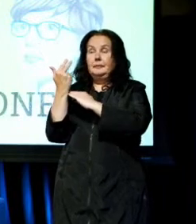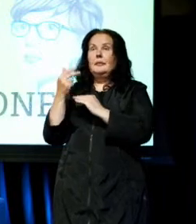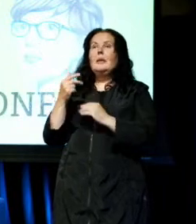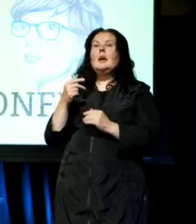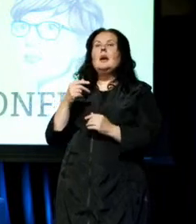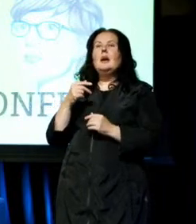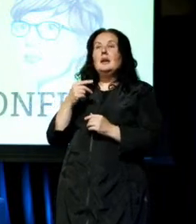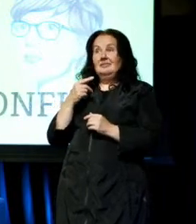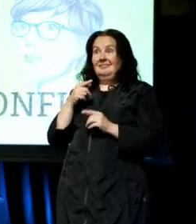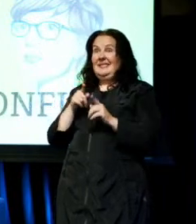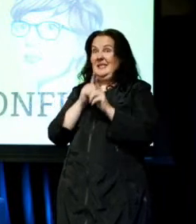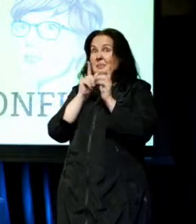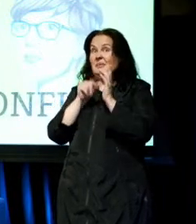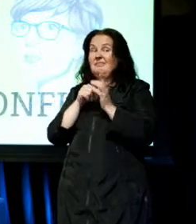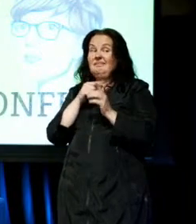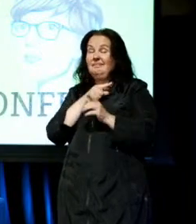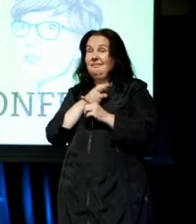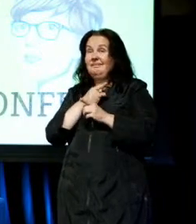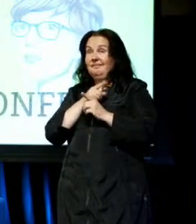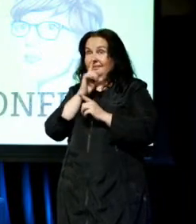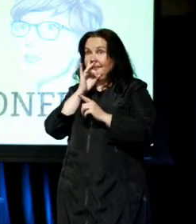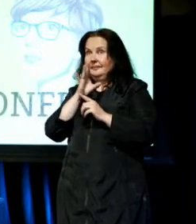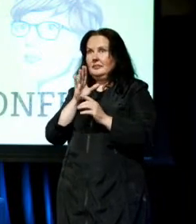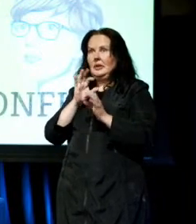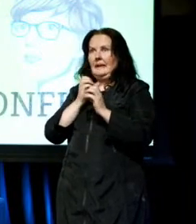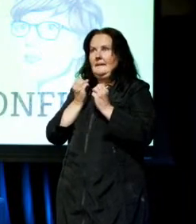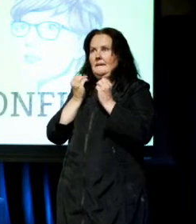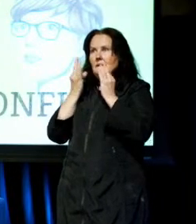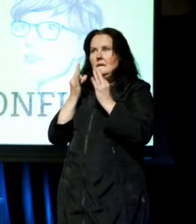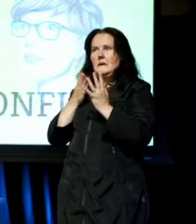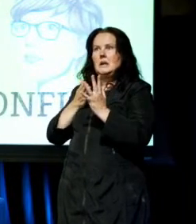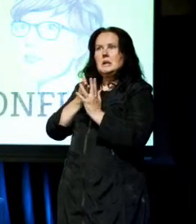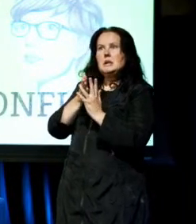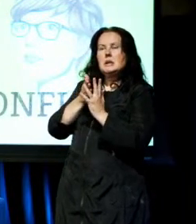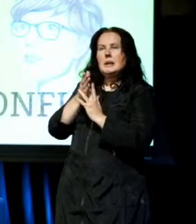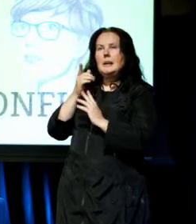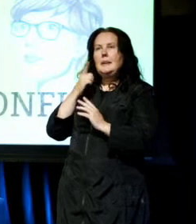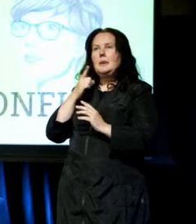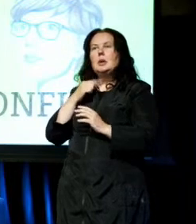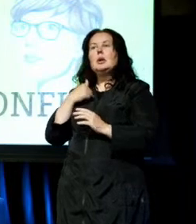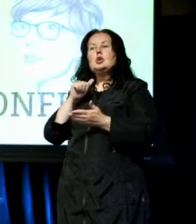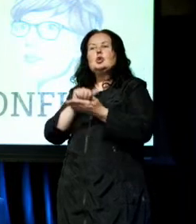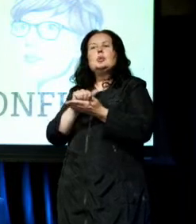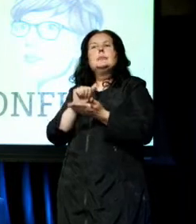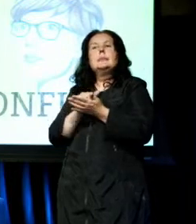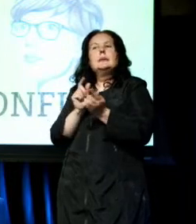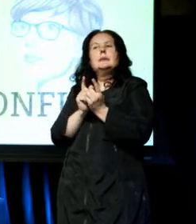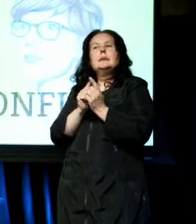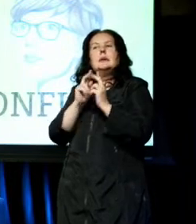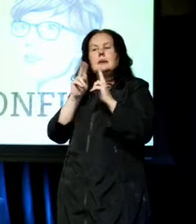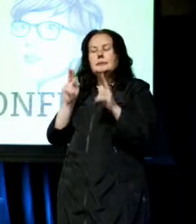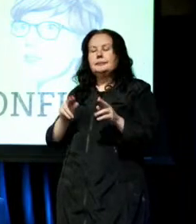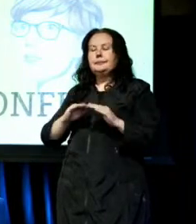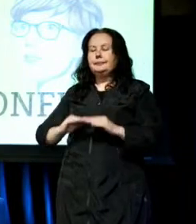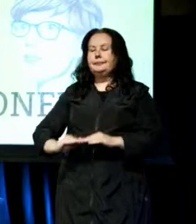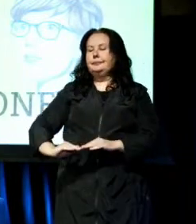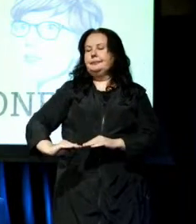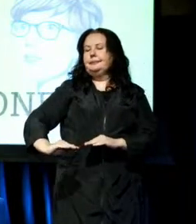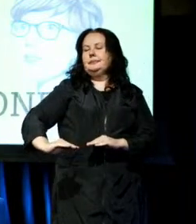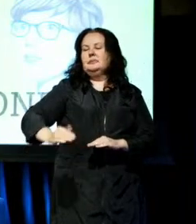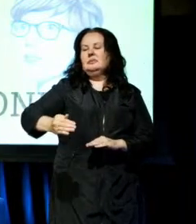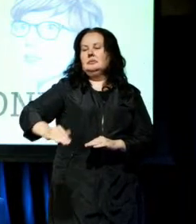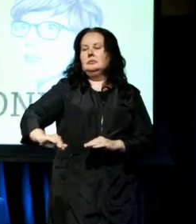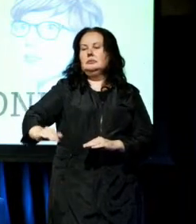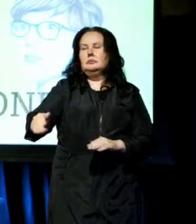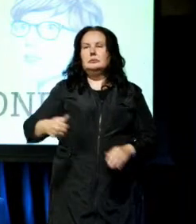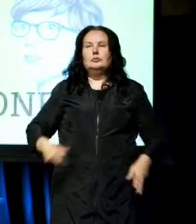Speaking of inaccessibility, I fell like walking back from the shops near my house because the pavement was uneven, and I was holding groceries in both